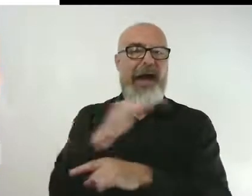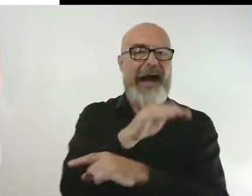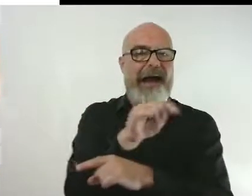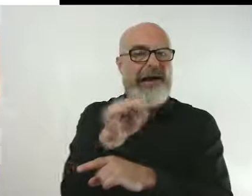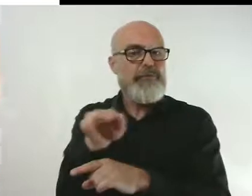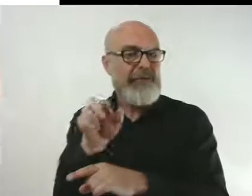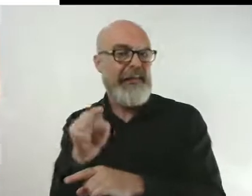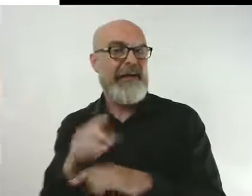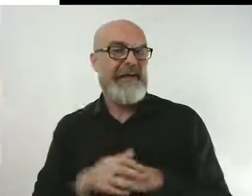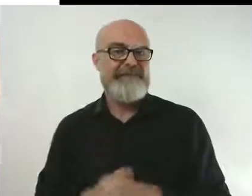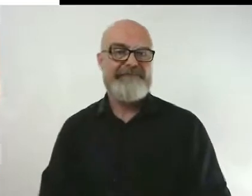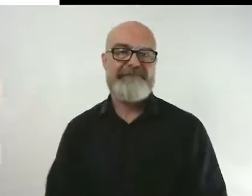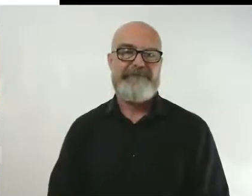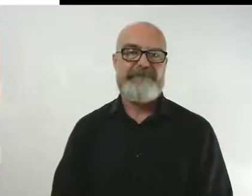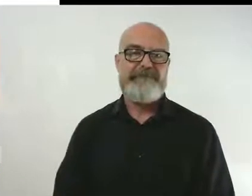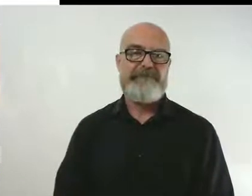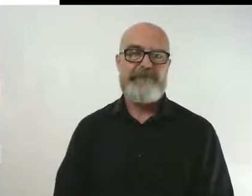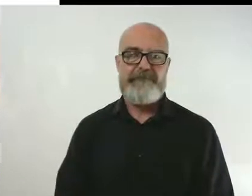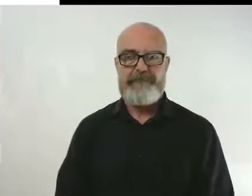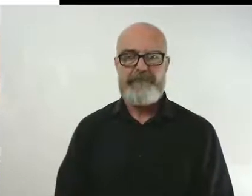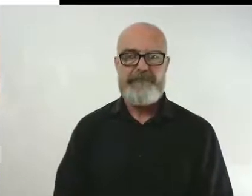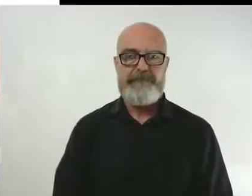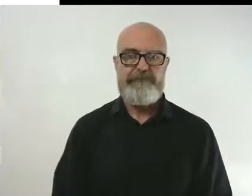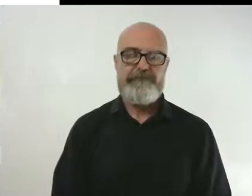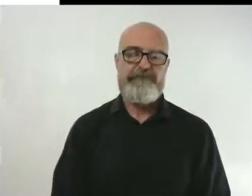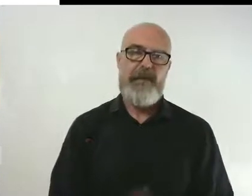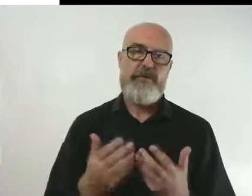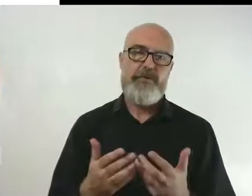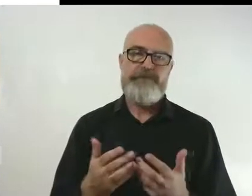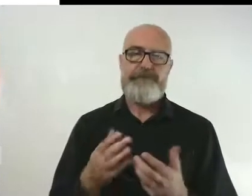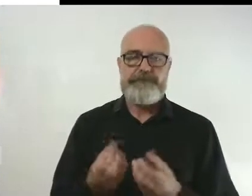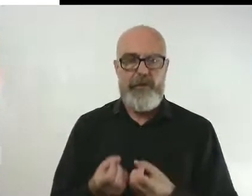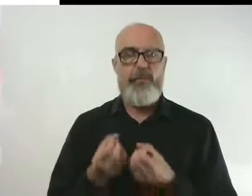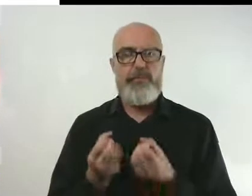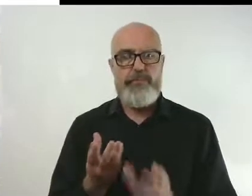hearing problems without a specific etiology in older age.